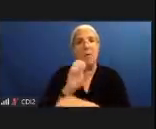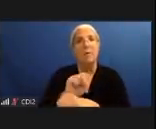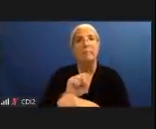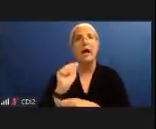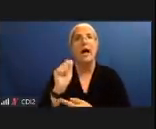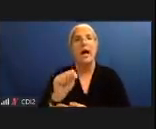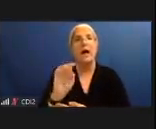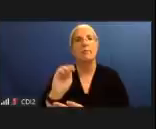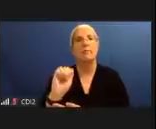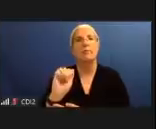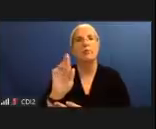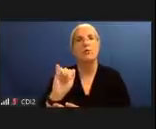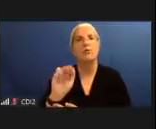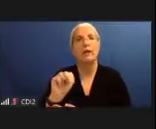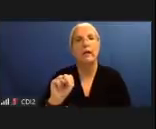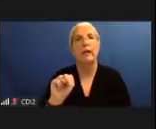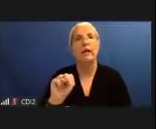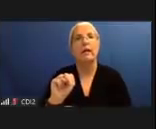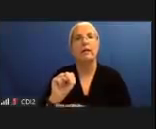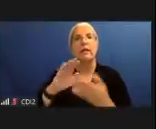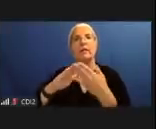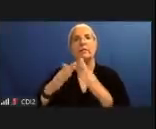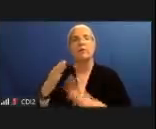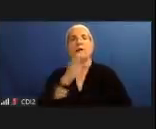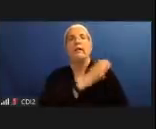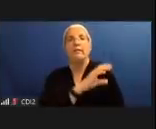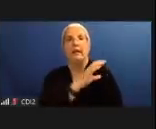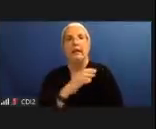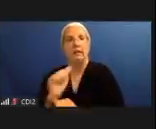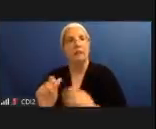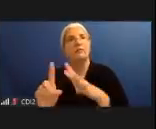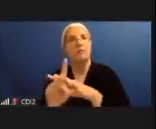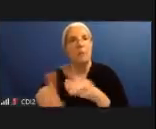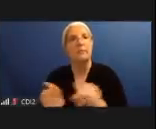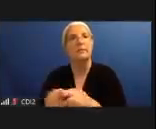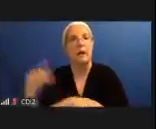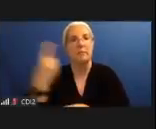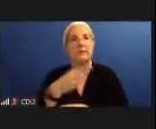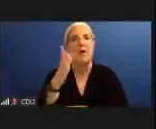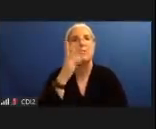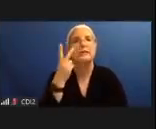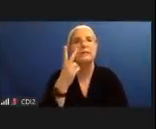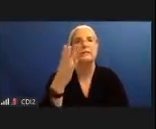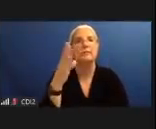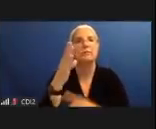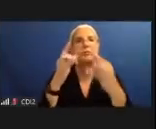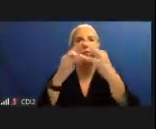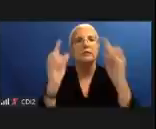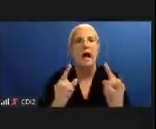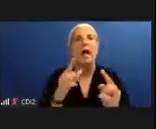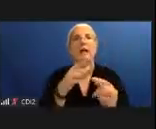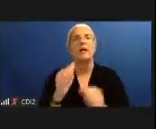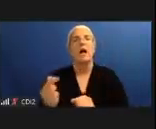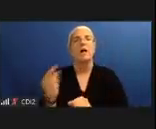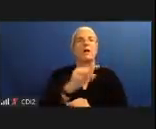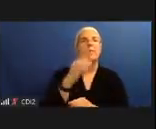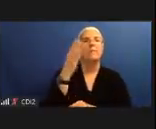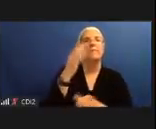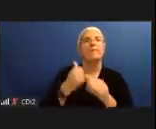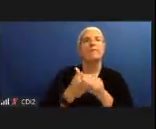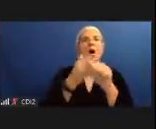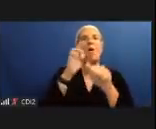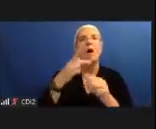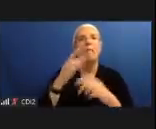blue tents are the follow-up clinics in Marin Community Clinic. And the first 2 tents are where we take